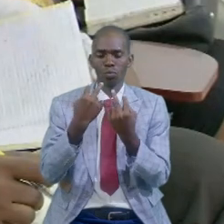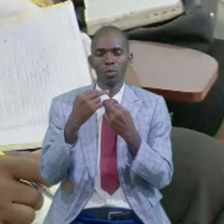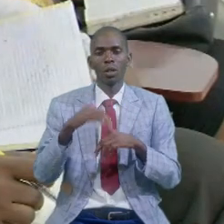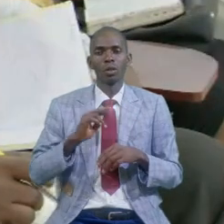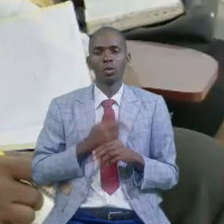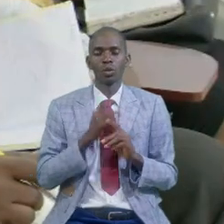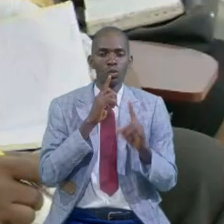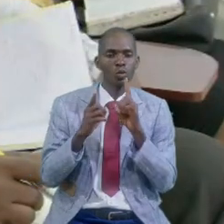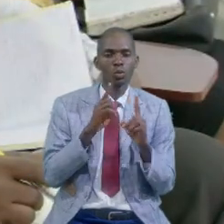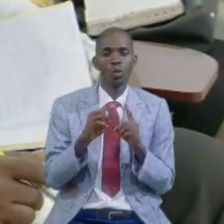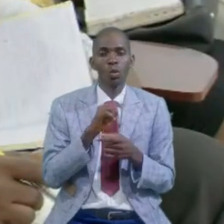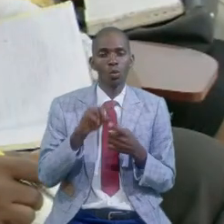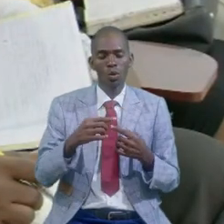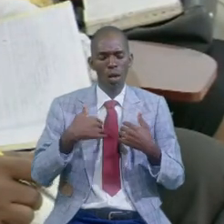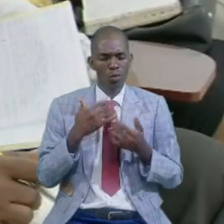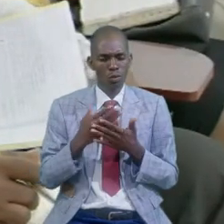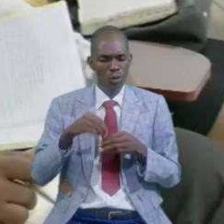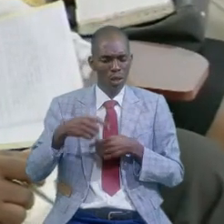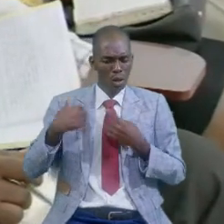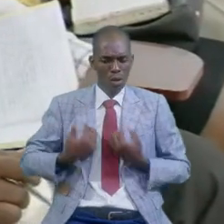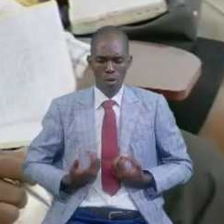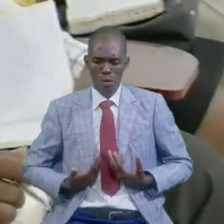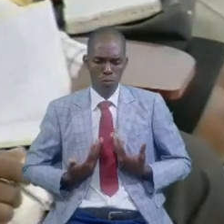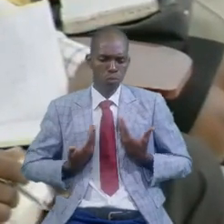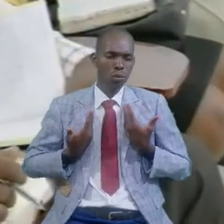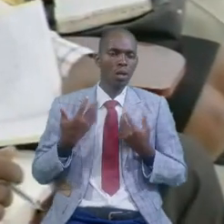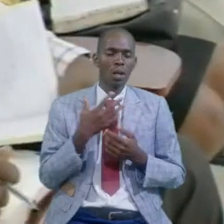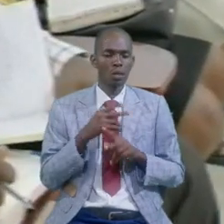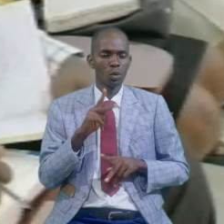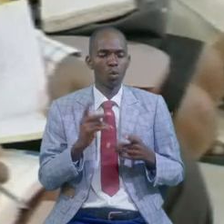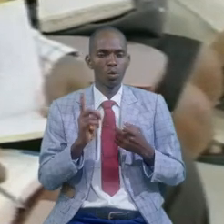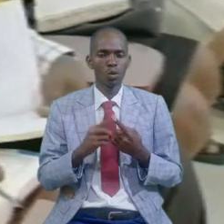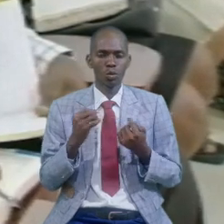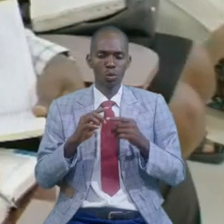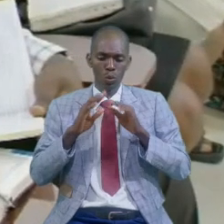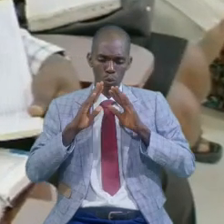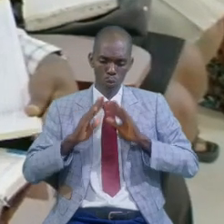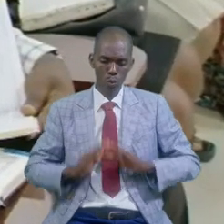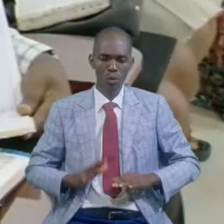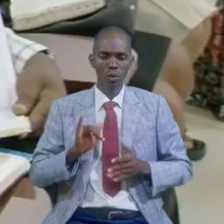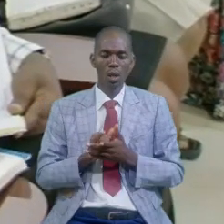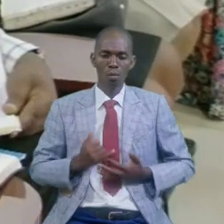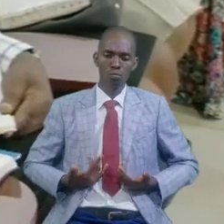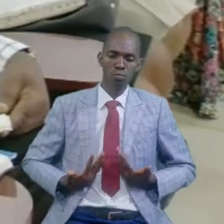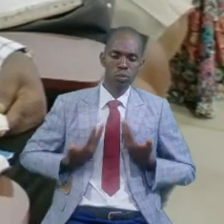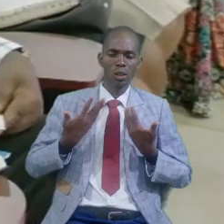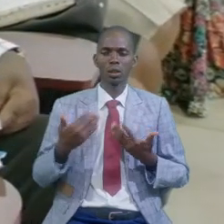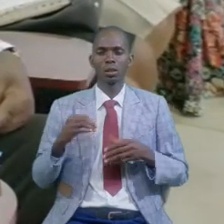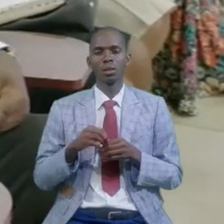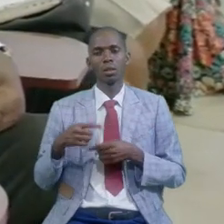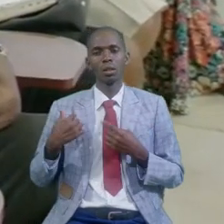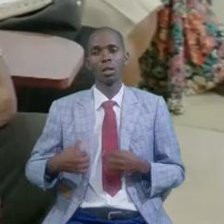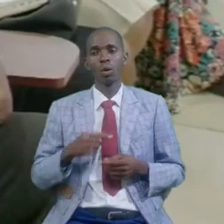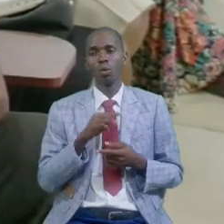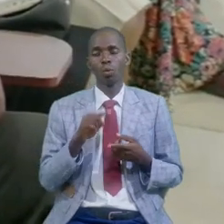heart burning, and you want to move on, they want your heart to cool down, conversation. And when you have a